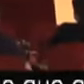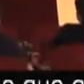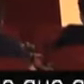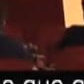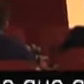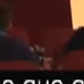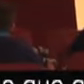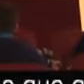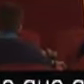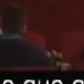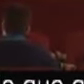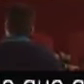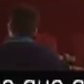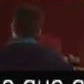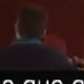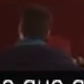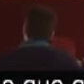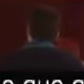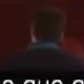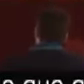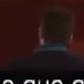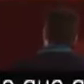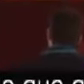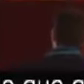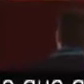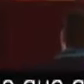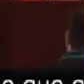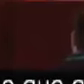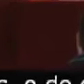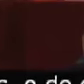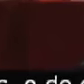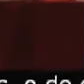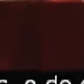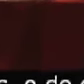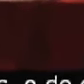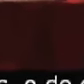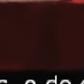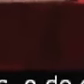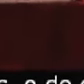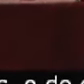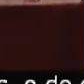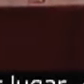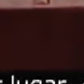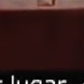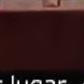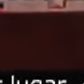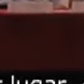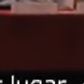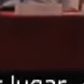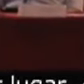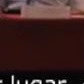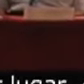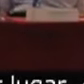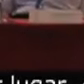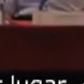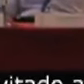Let's try and see if I can do a demonstration. What are we talking about? What are we trying to talk about? Well, first of all, I would like to thank the